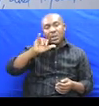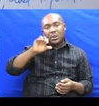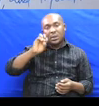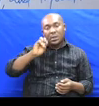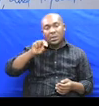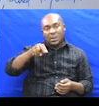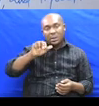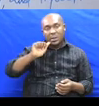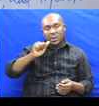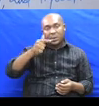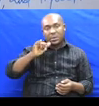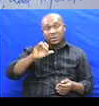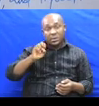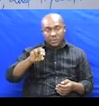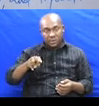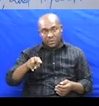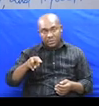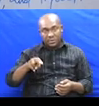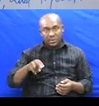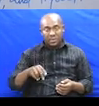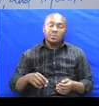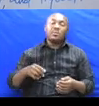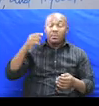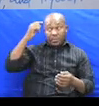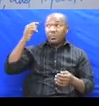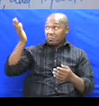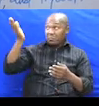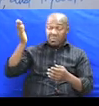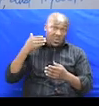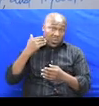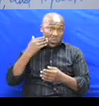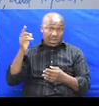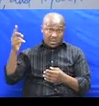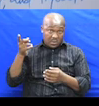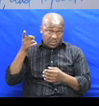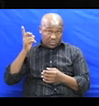Colonial governments took the African arable land